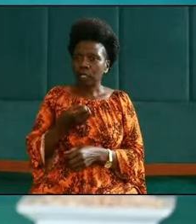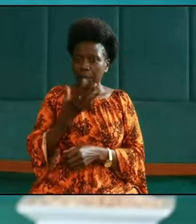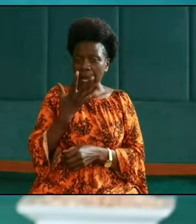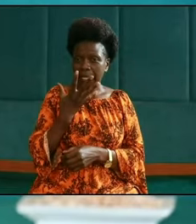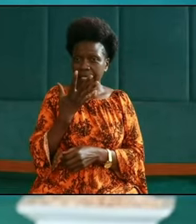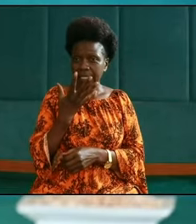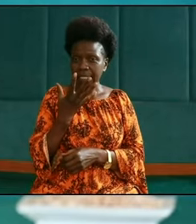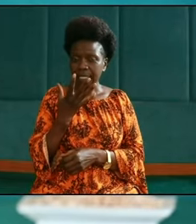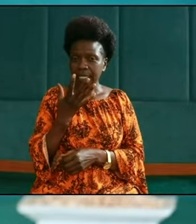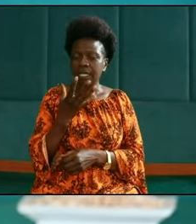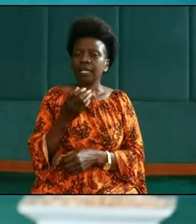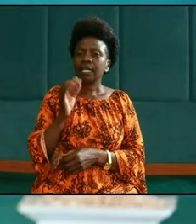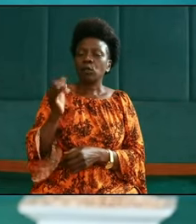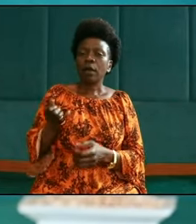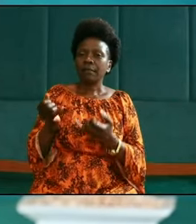the bride,